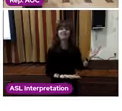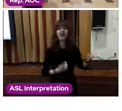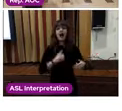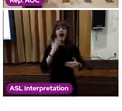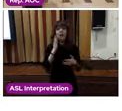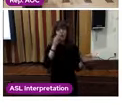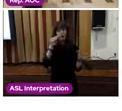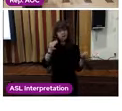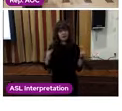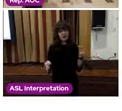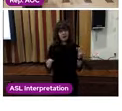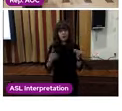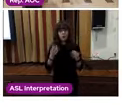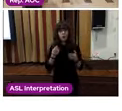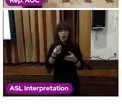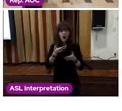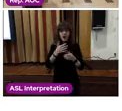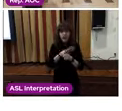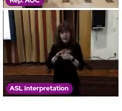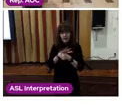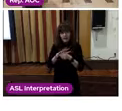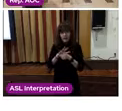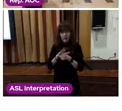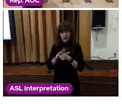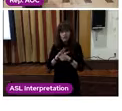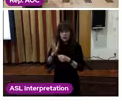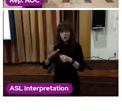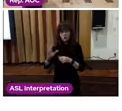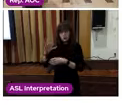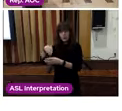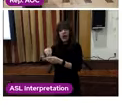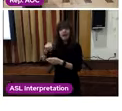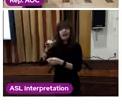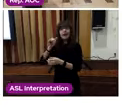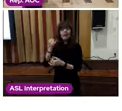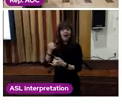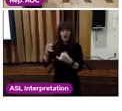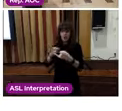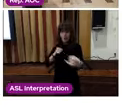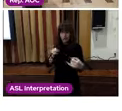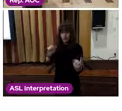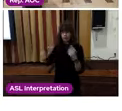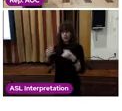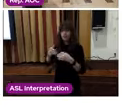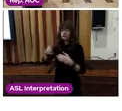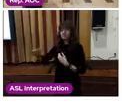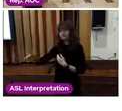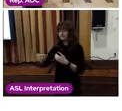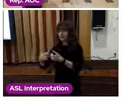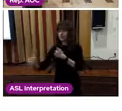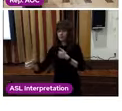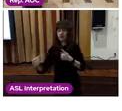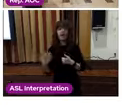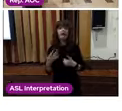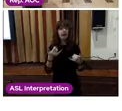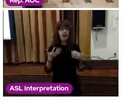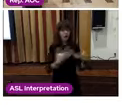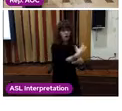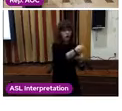longer be with us, and who's now part of our community that wasn't part of our community before. Some notes, though, is